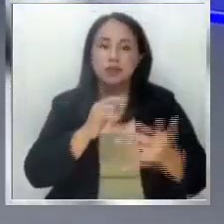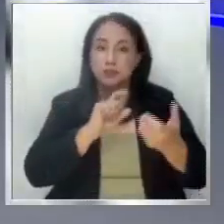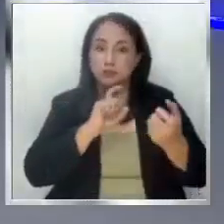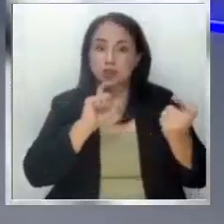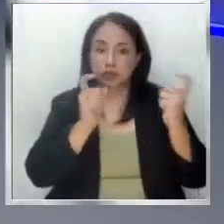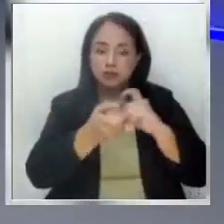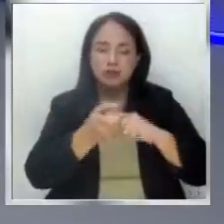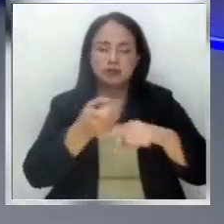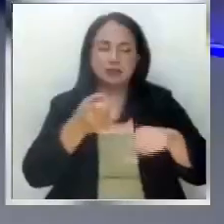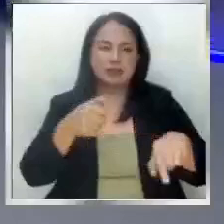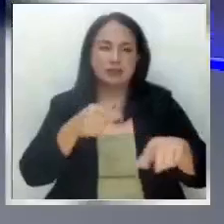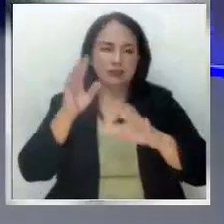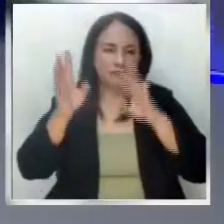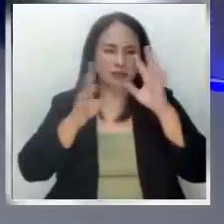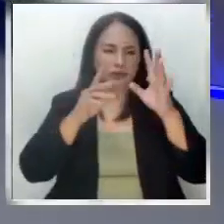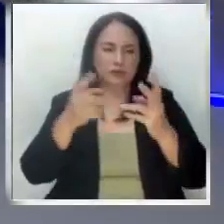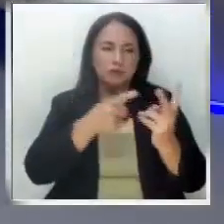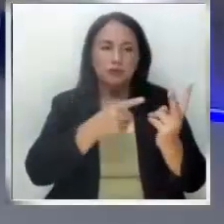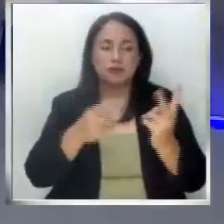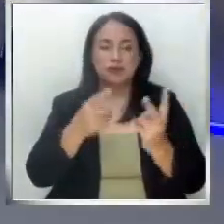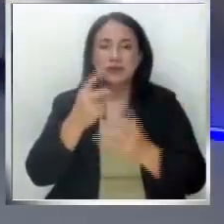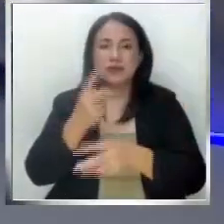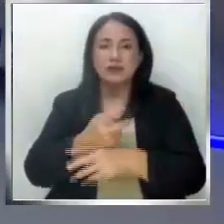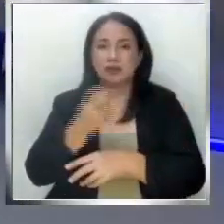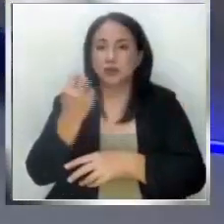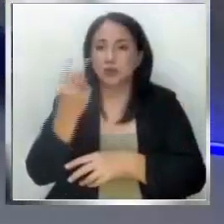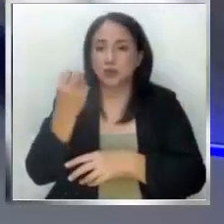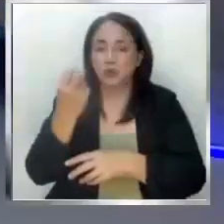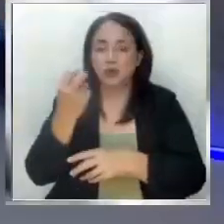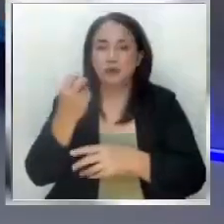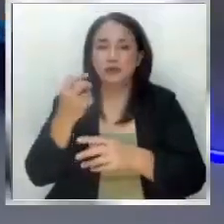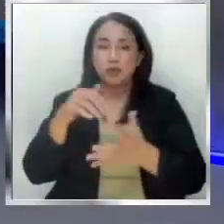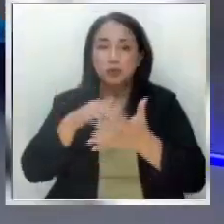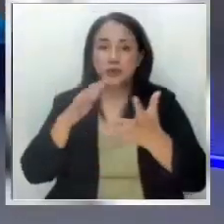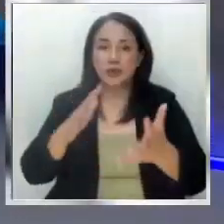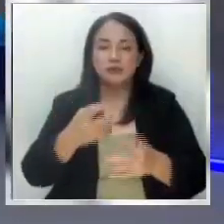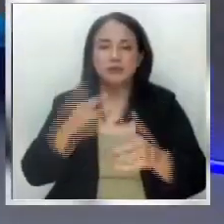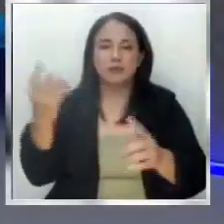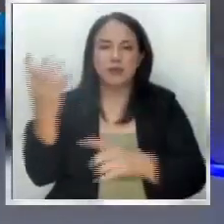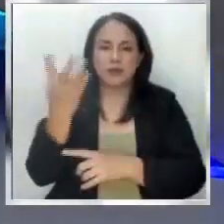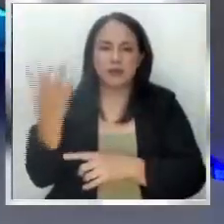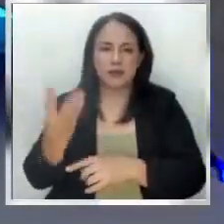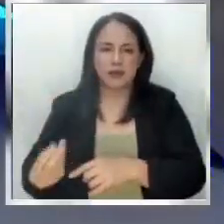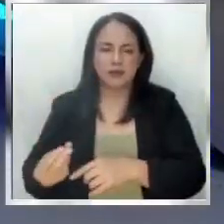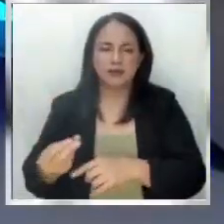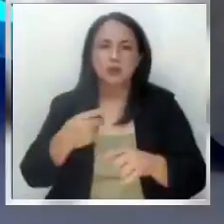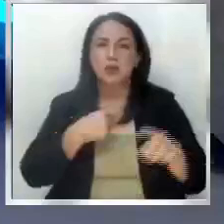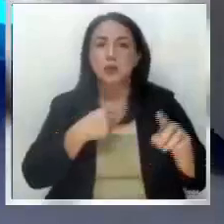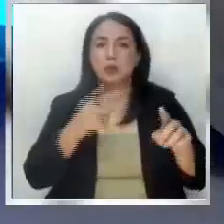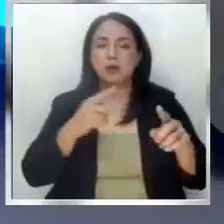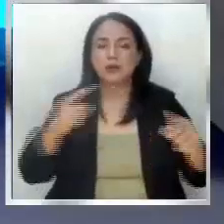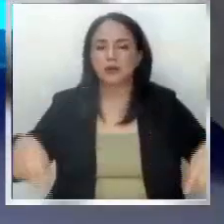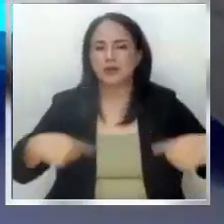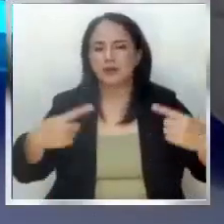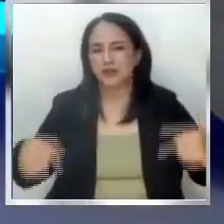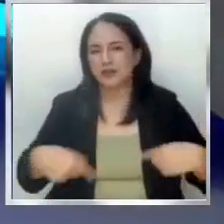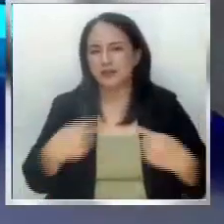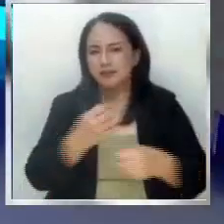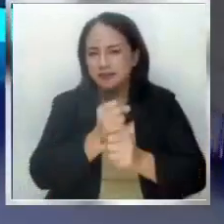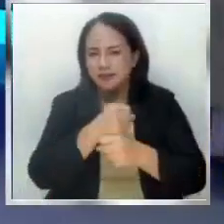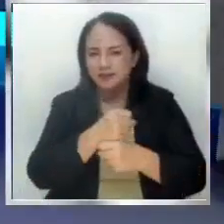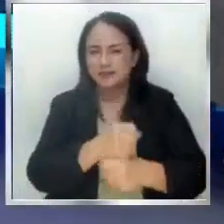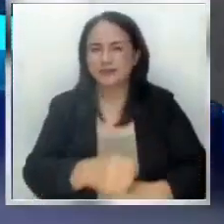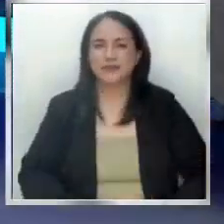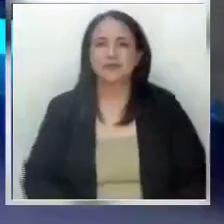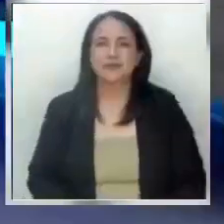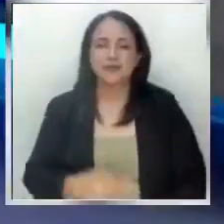imbensyon ng dalawang grade 12 students mula sa Batangas City, ang kanilang prototype wheelchair. Tara, let's change